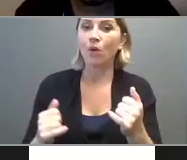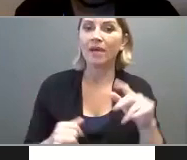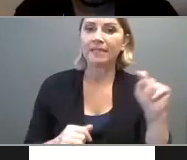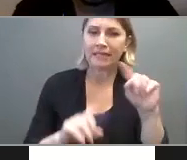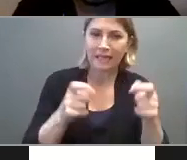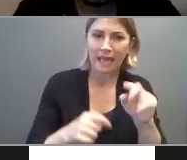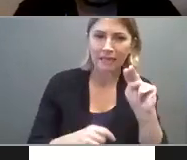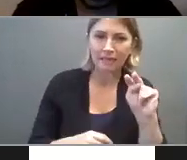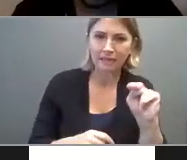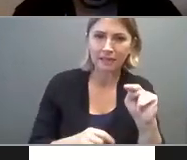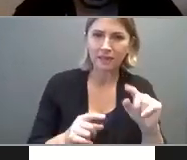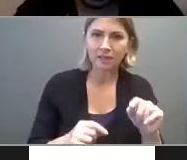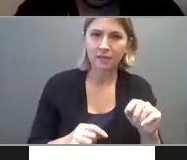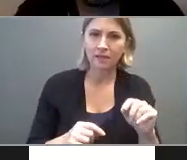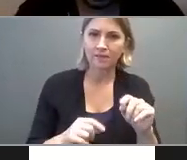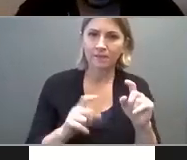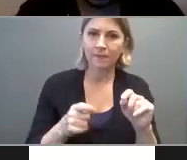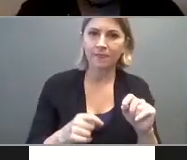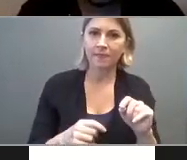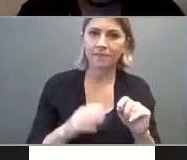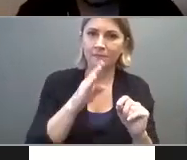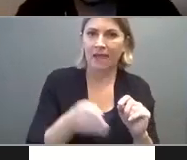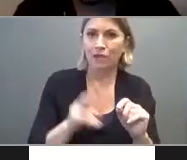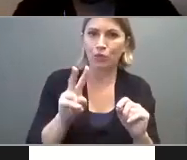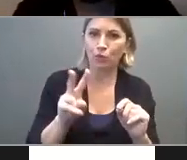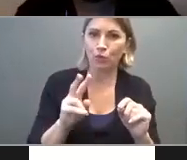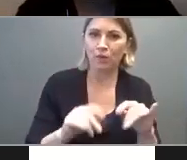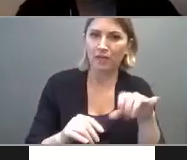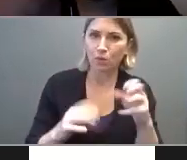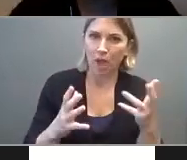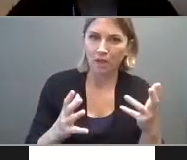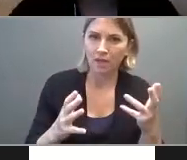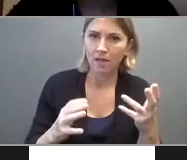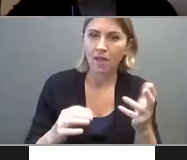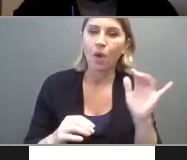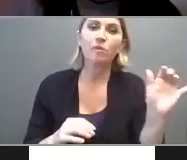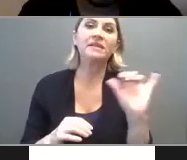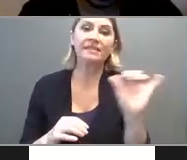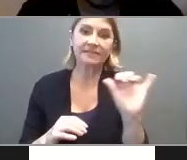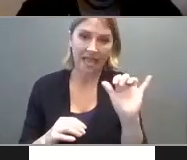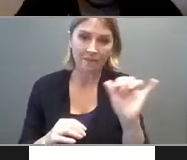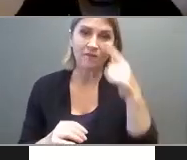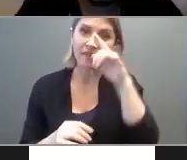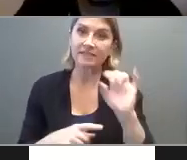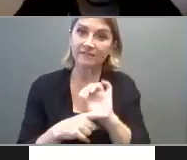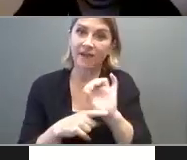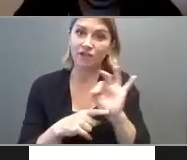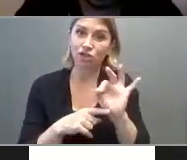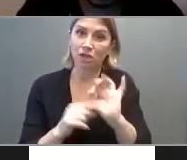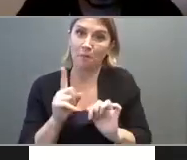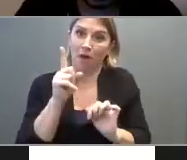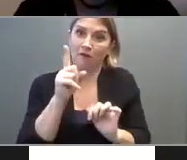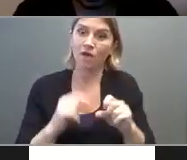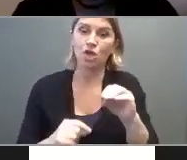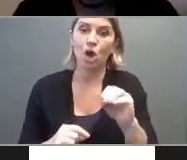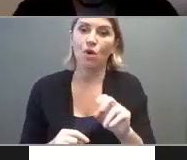2? So Tn by 2 is going to be the same according to the same function above, T